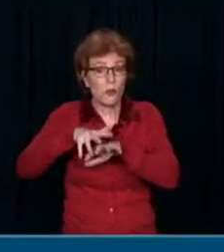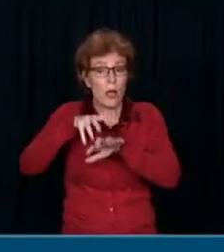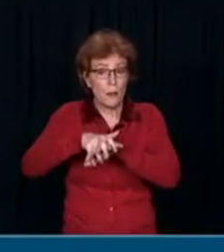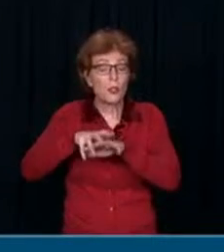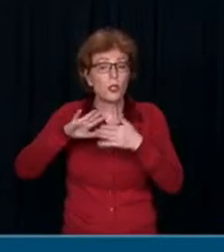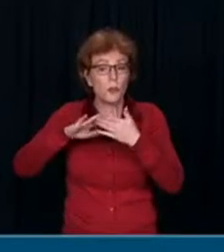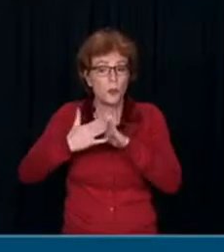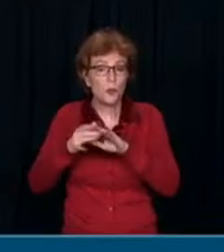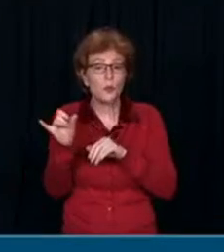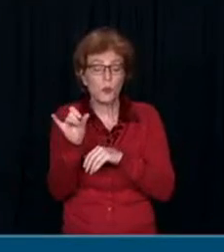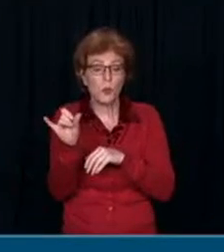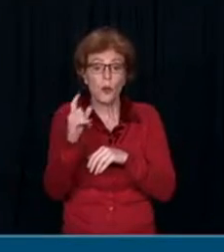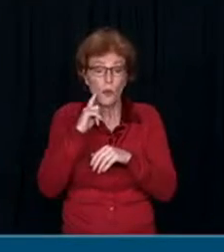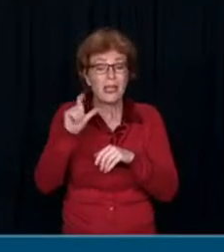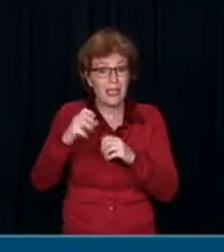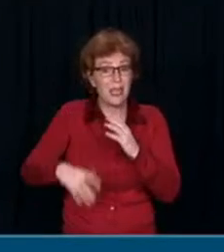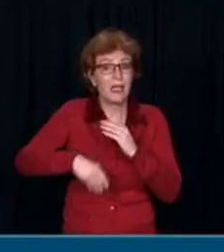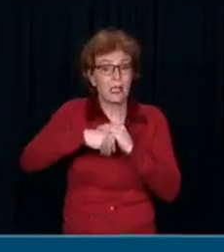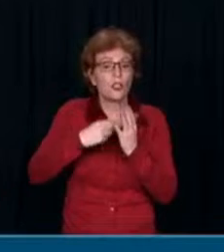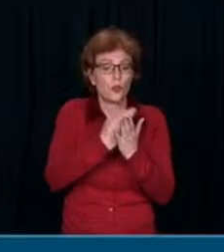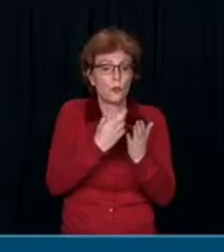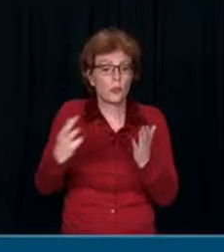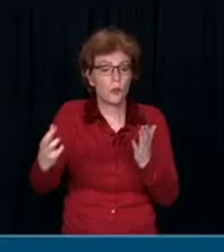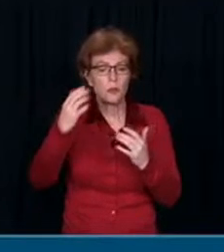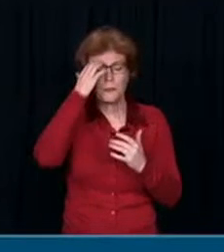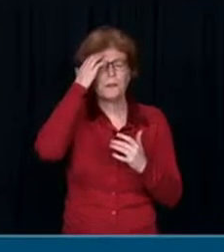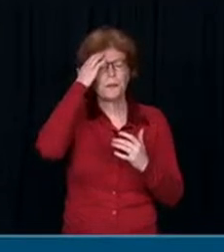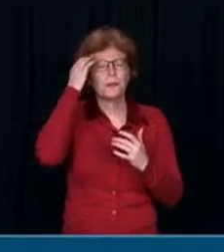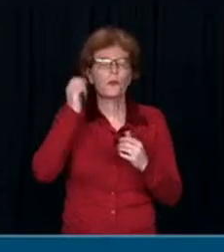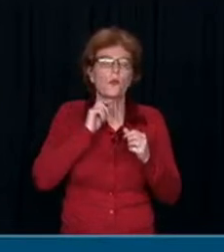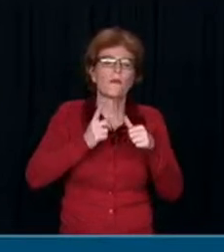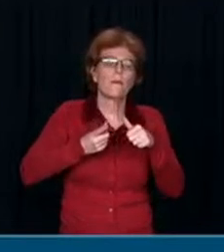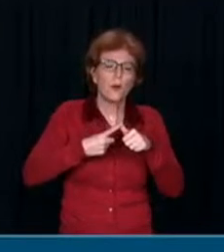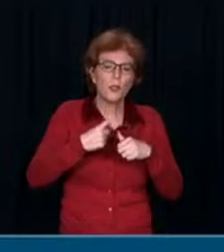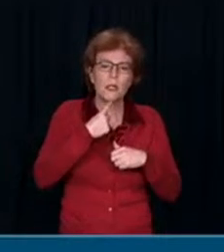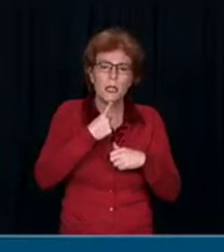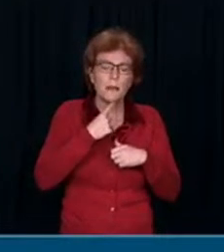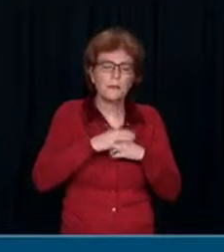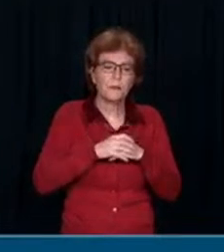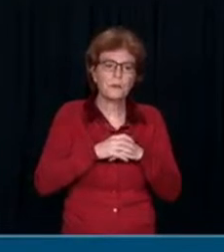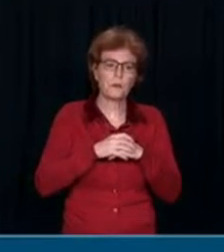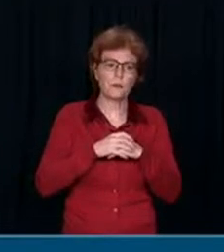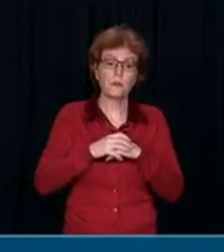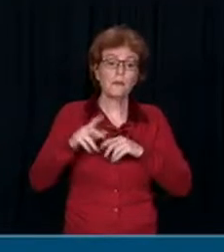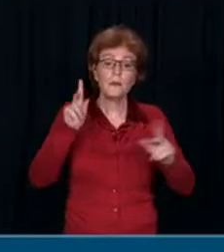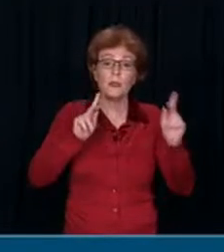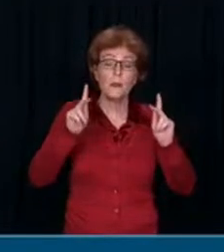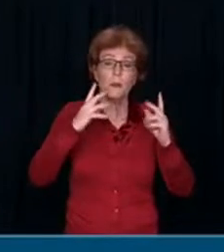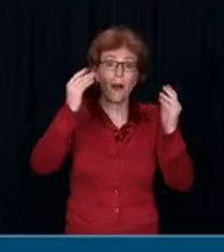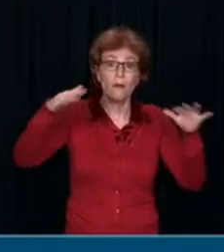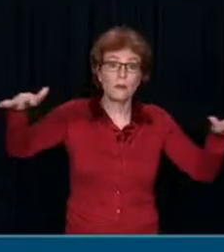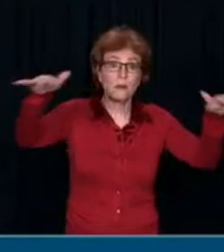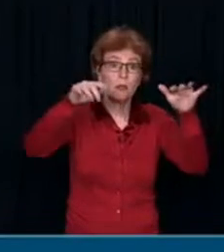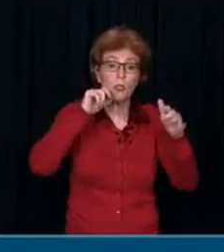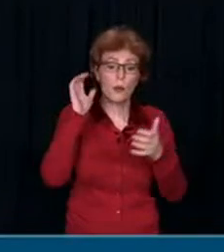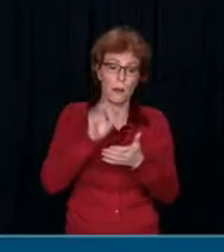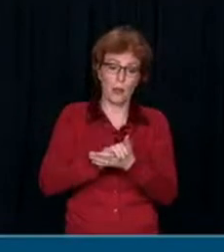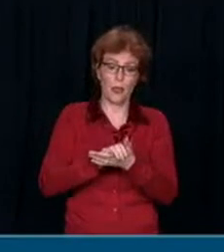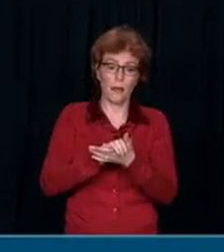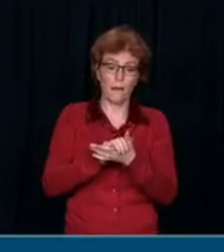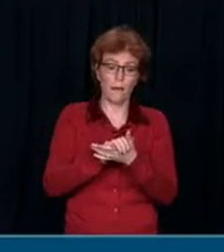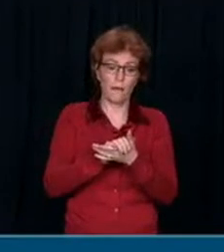need for additional resources. You know, let me first say that, you know, there are folks out there that do not believe